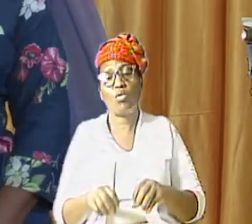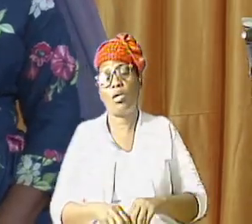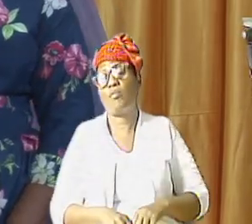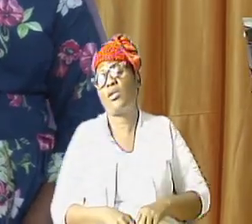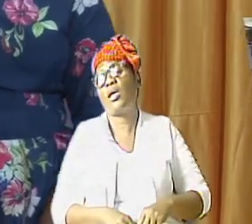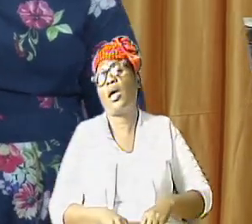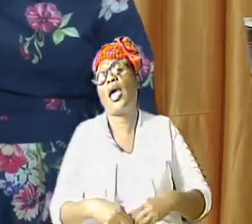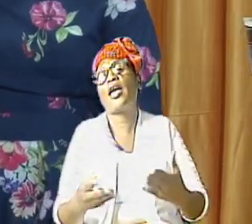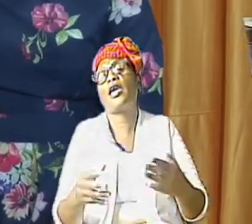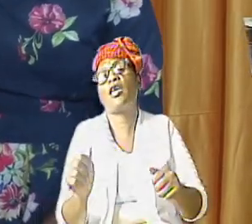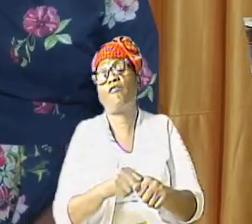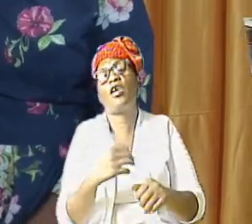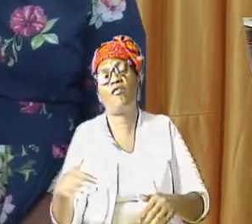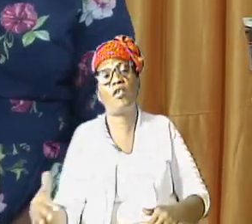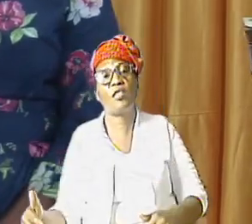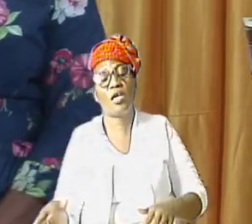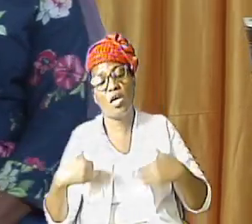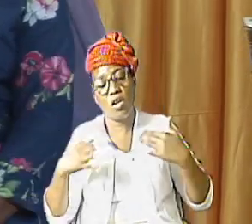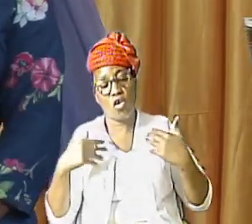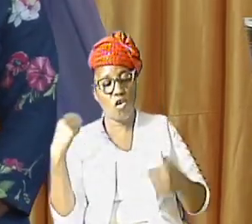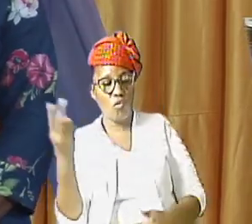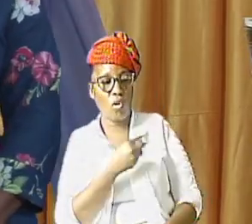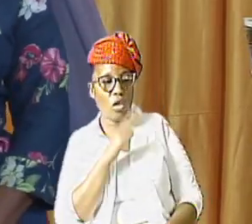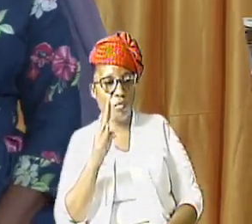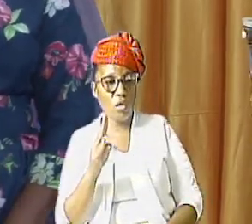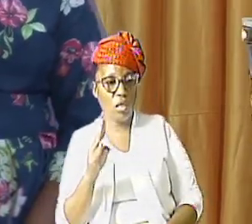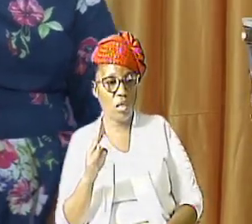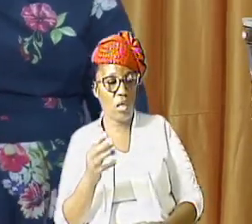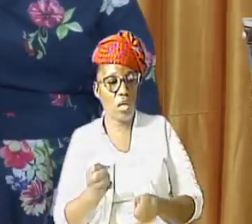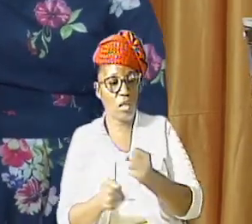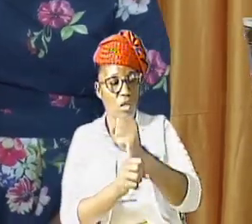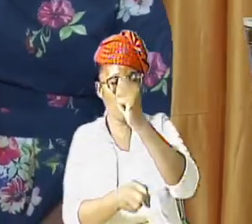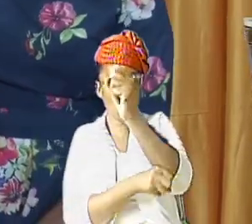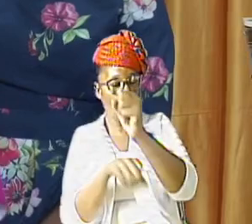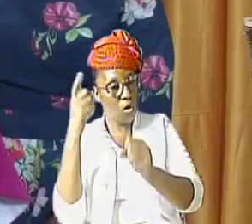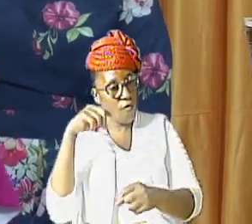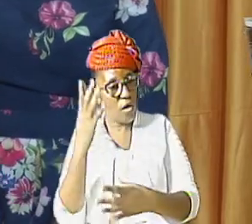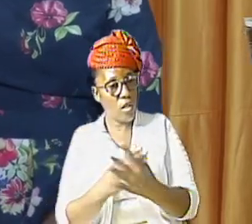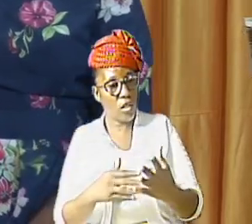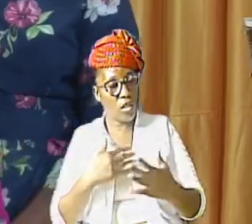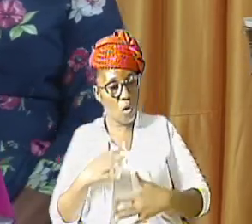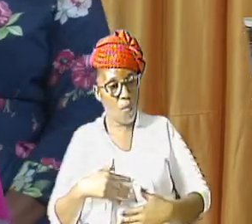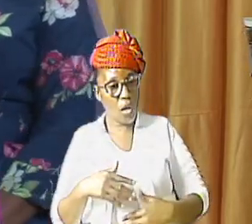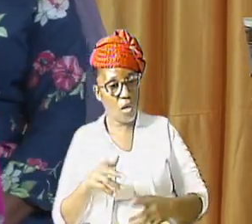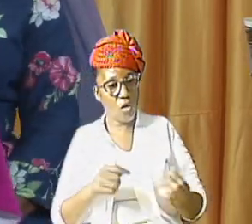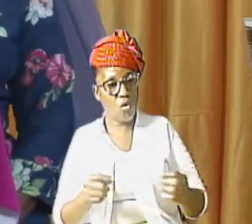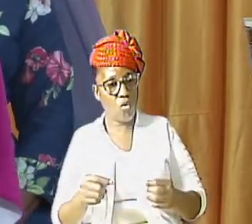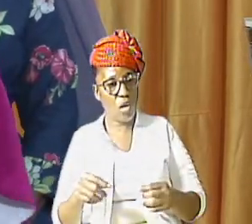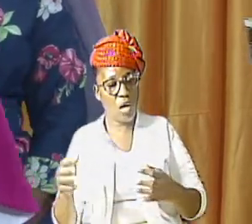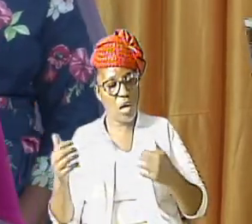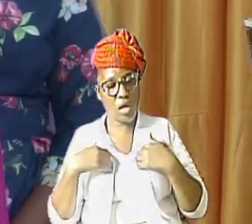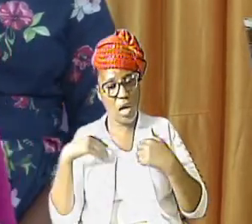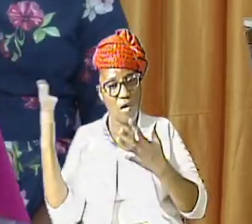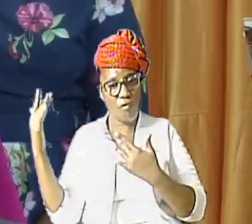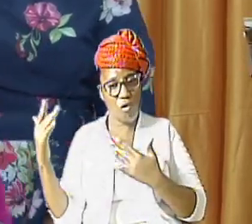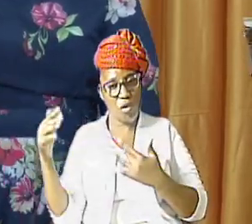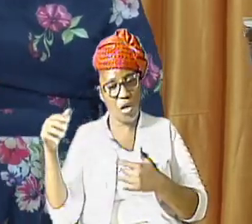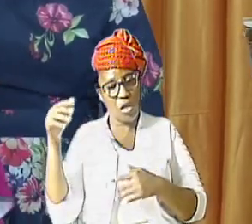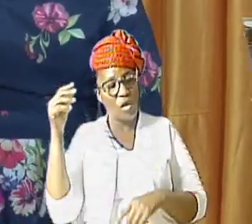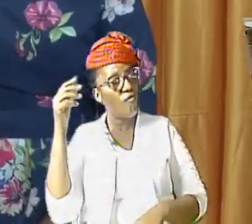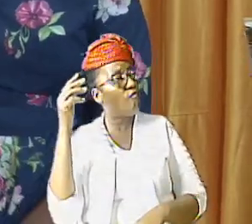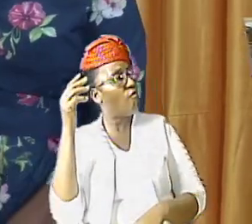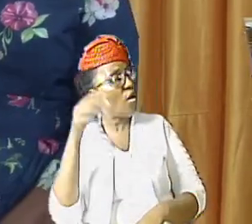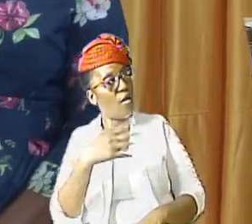on. And I want to encourage us, be that support for somebody. You don't even have to wait for them to call you. God, lay somebody on your